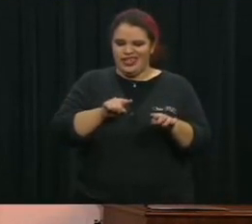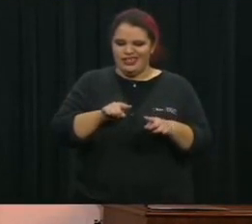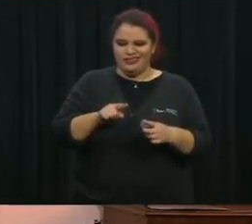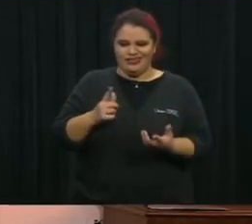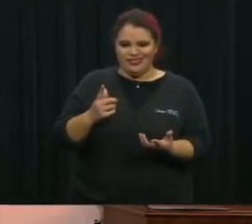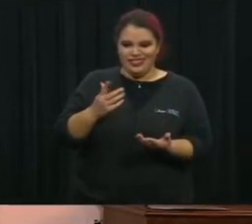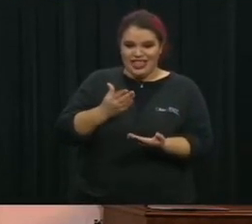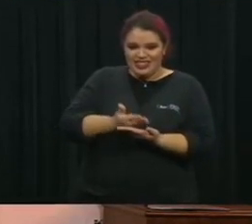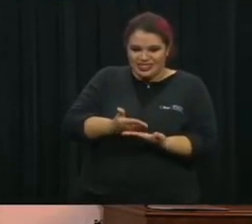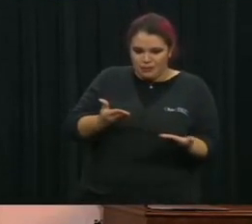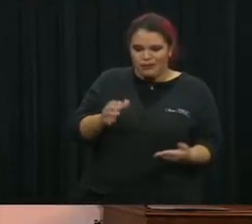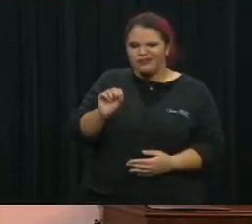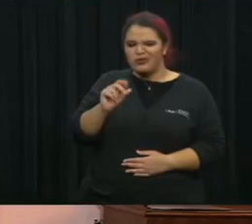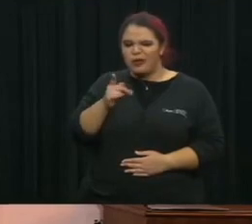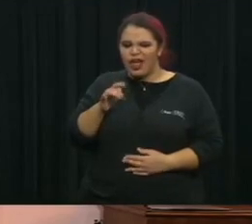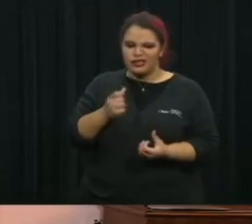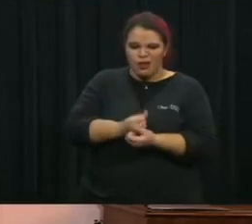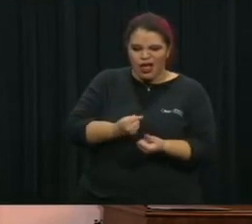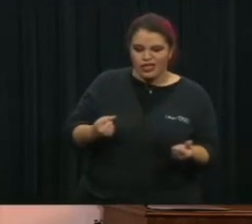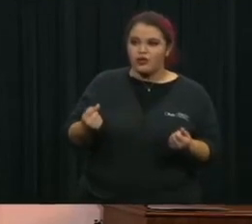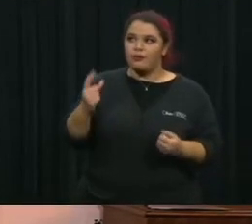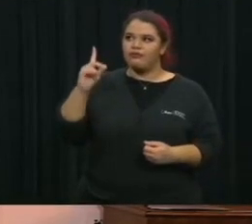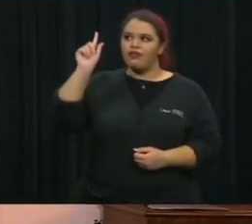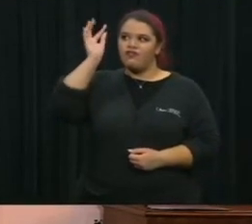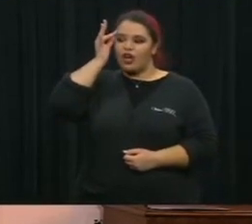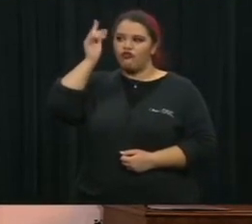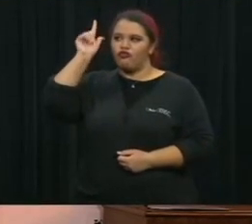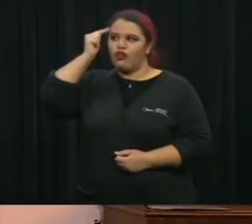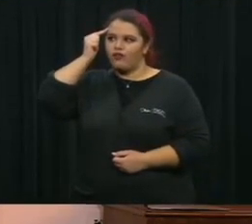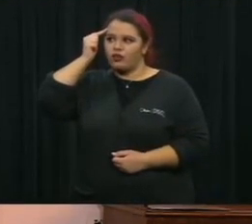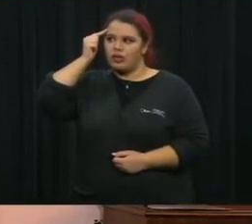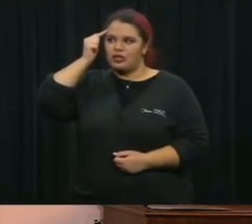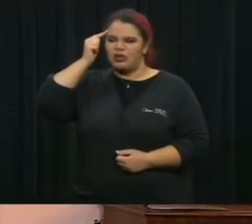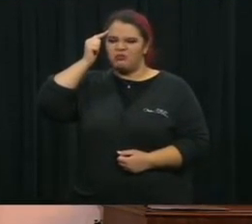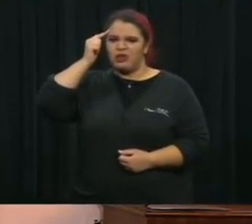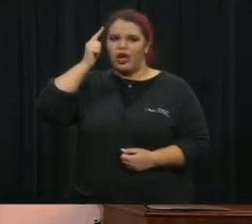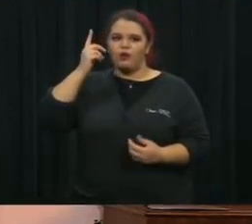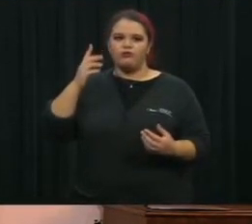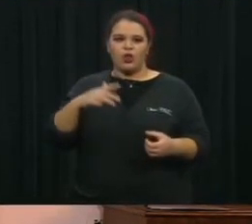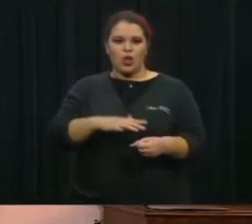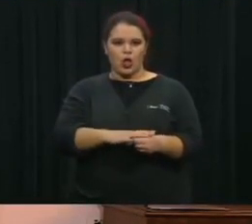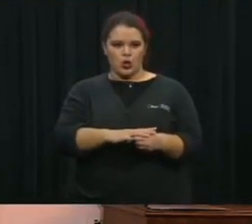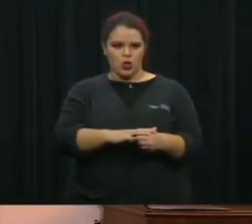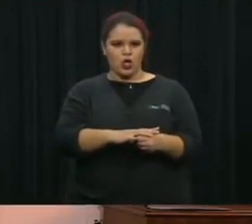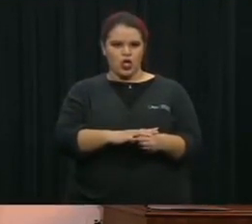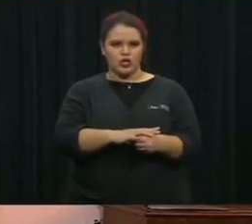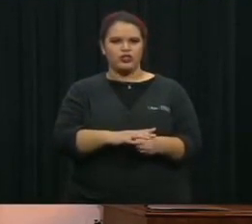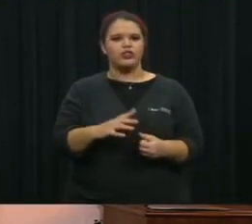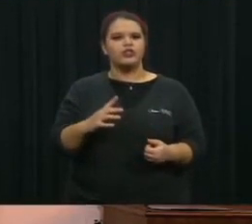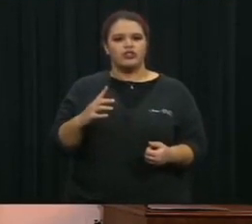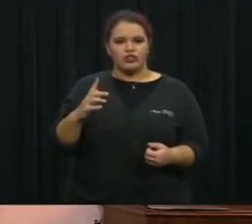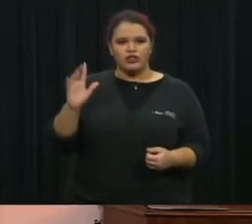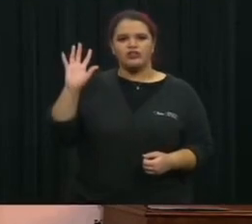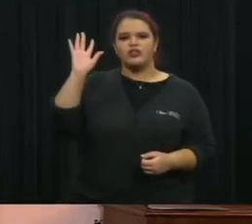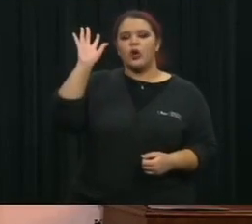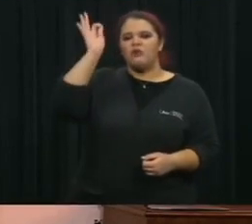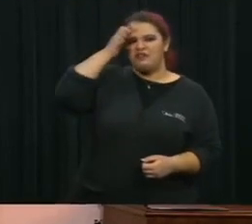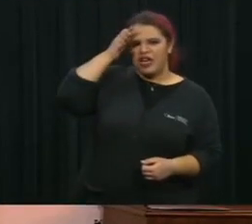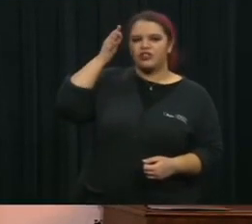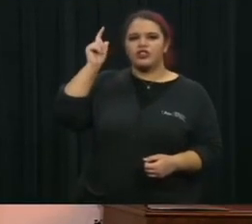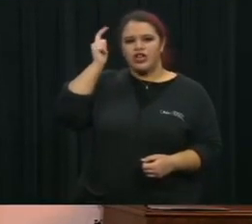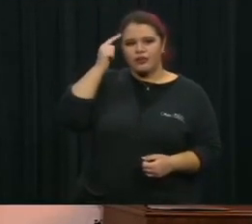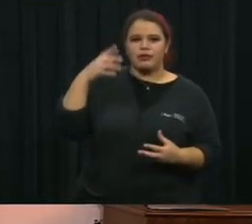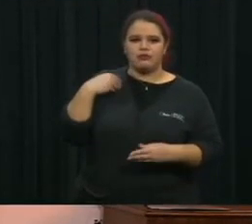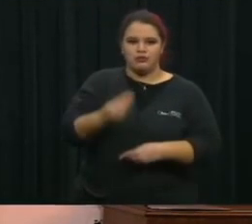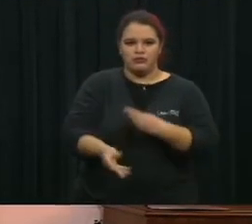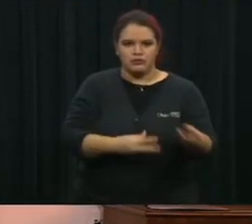if that is actually happening, and then also if you can talk about how many masks and ventilators you have on hand versus how many you'd like